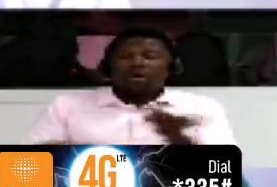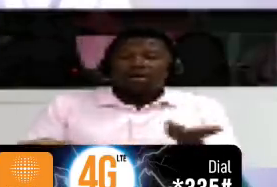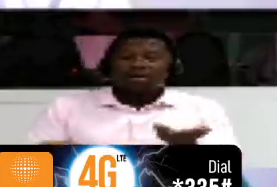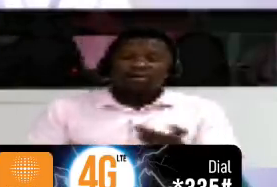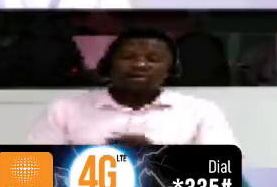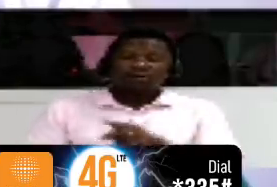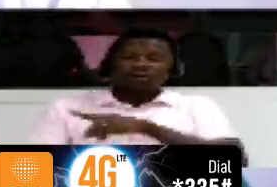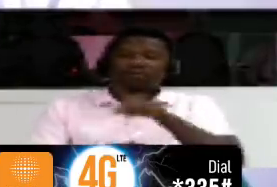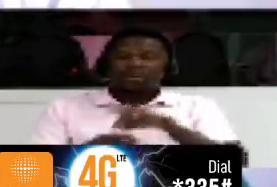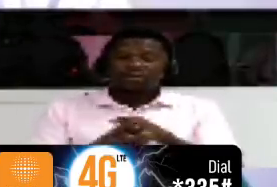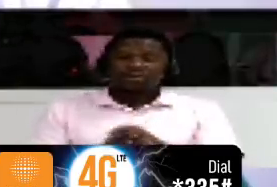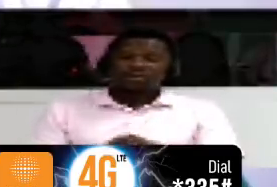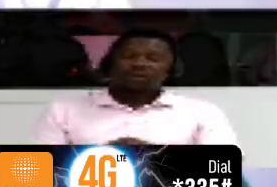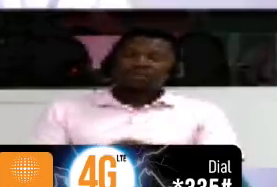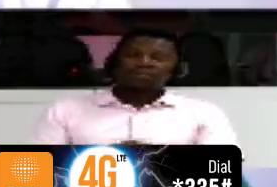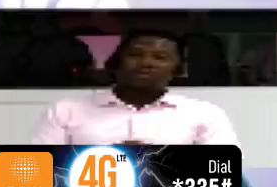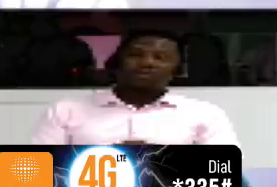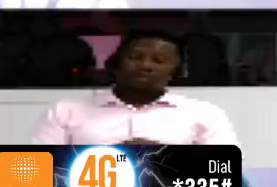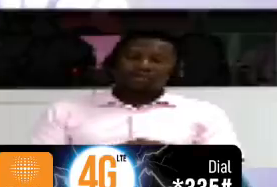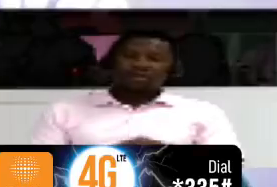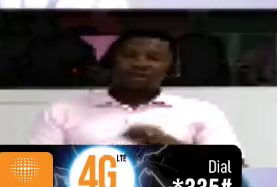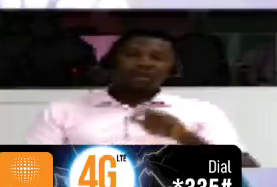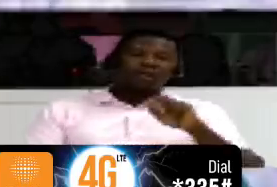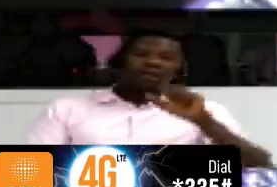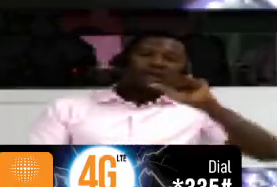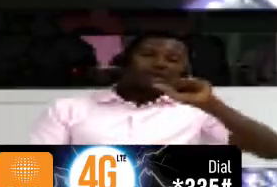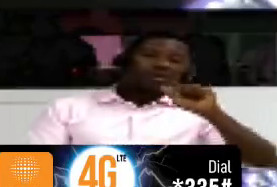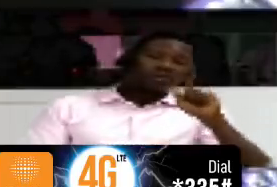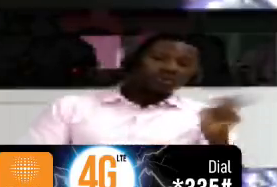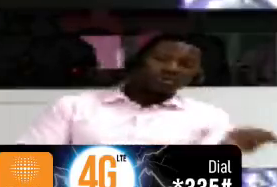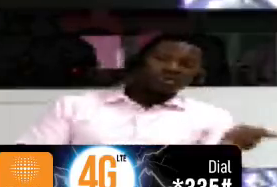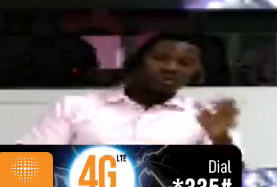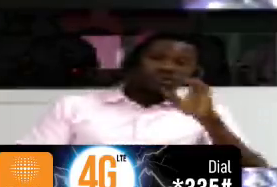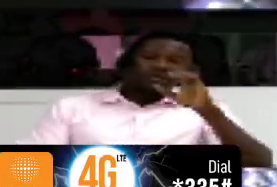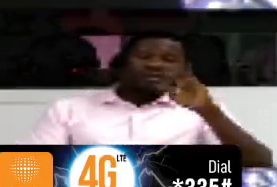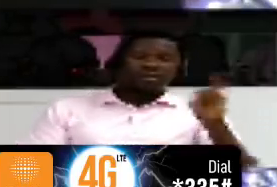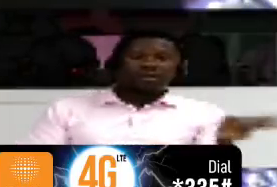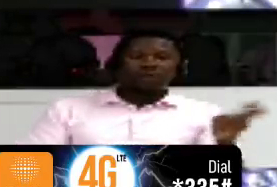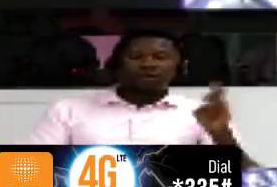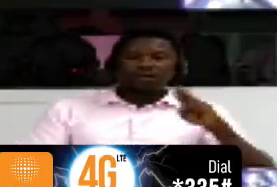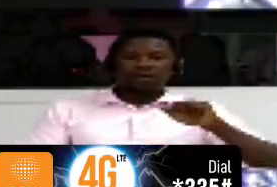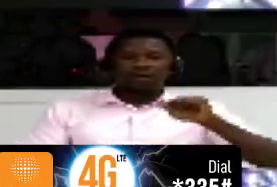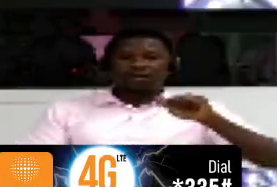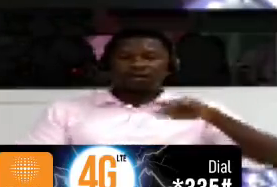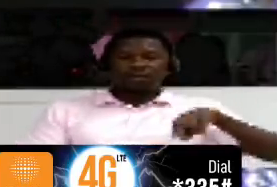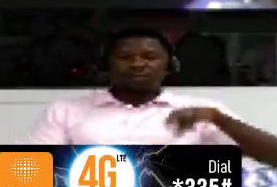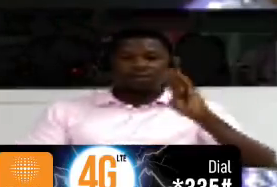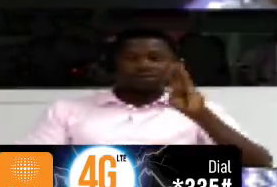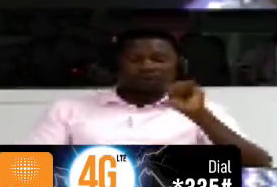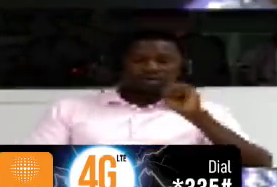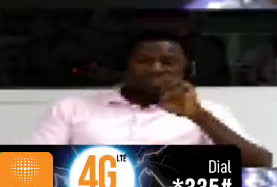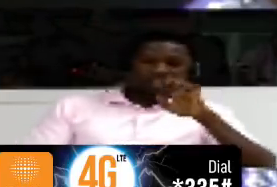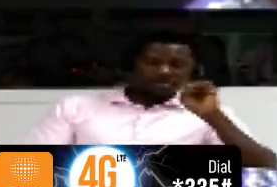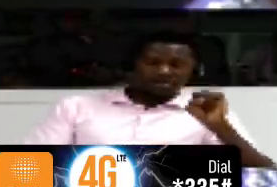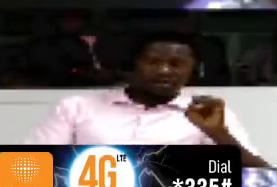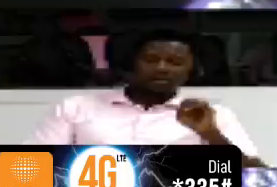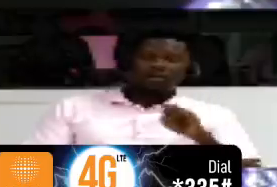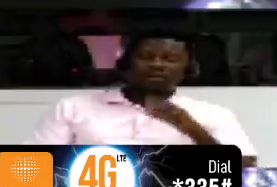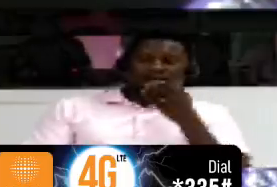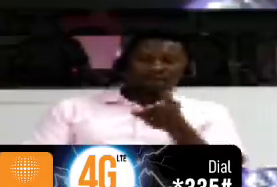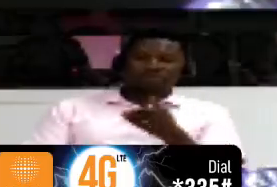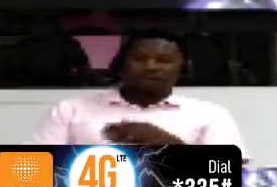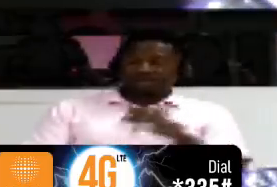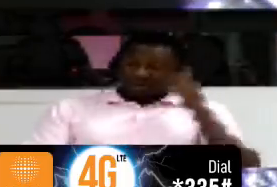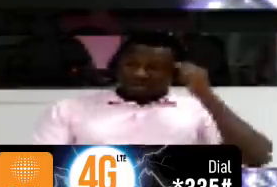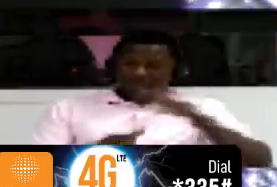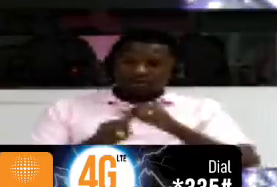Chambers. So they were recognized as the body responsible for the welfare of the students